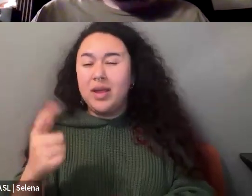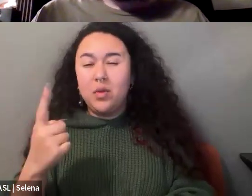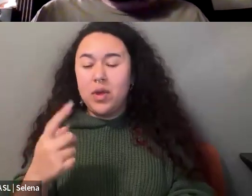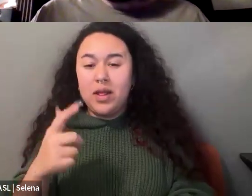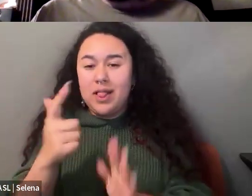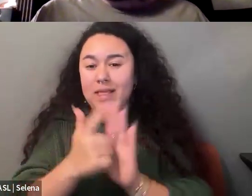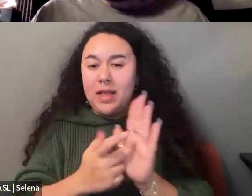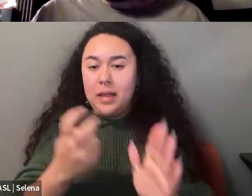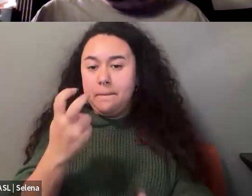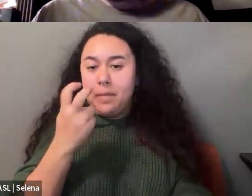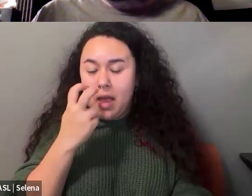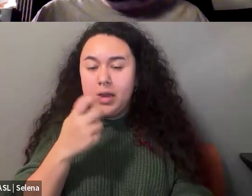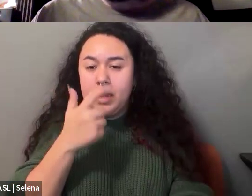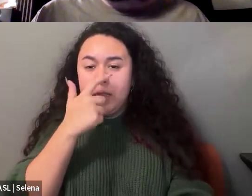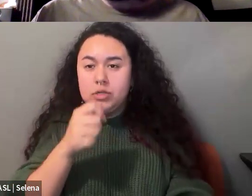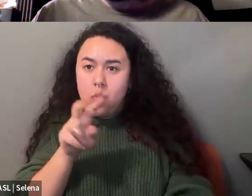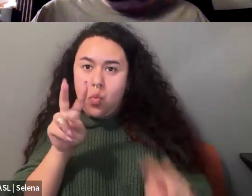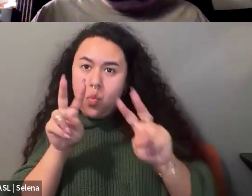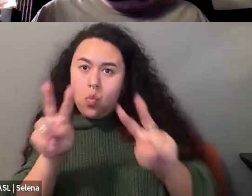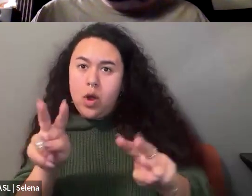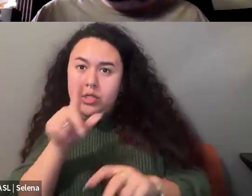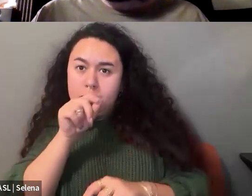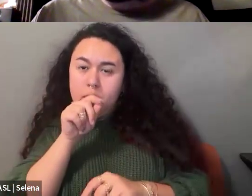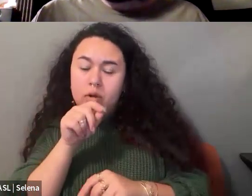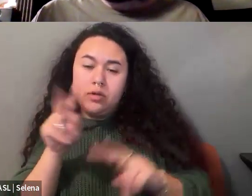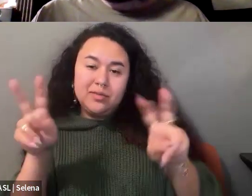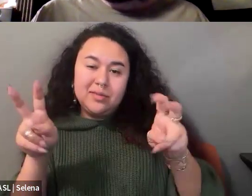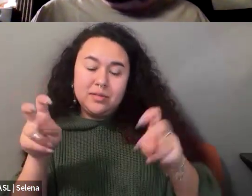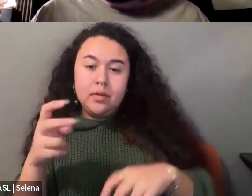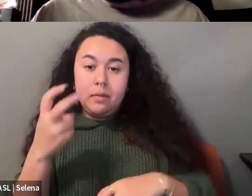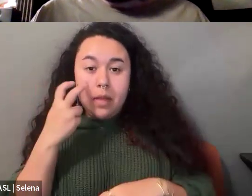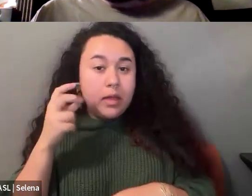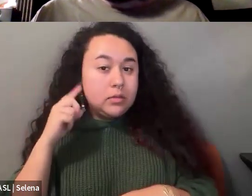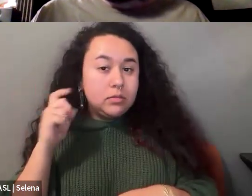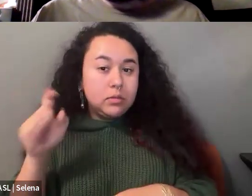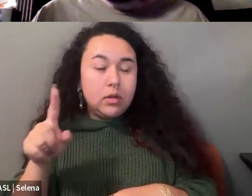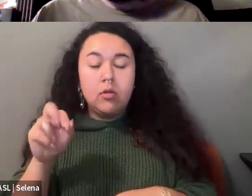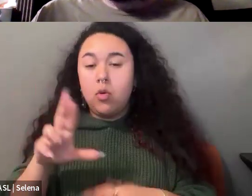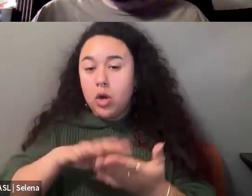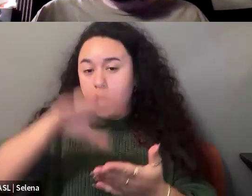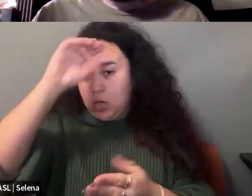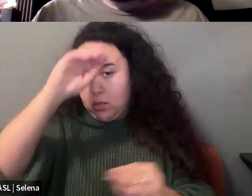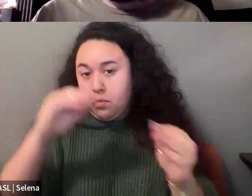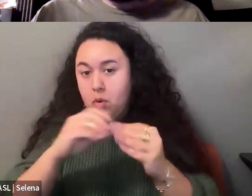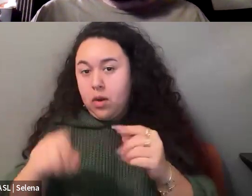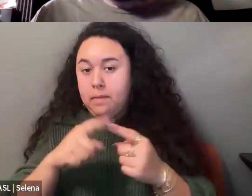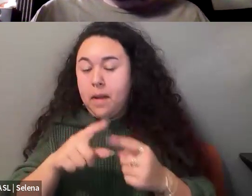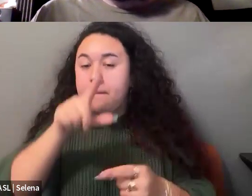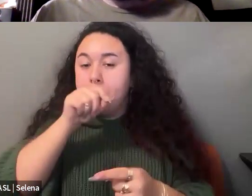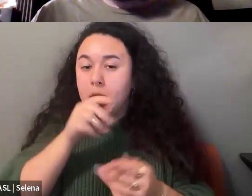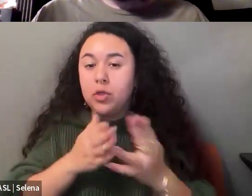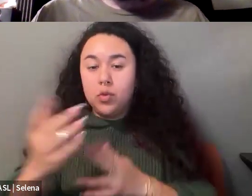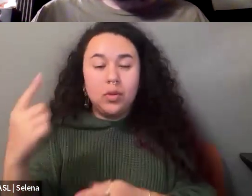in birds and might want some community around that and or to learn more about birding and birding by